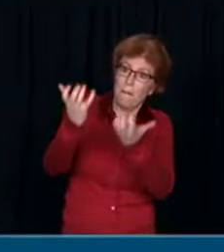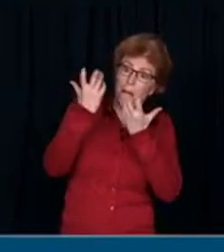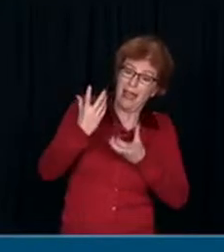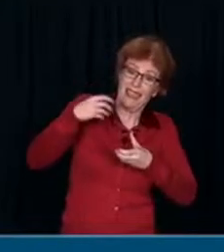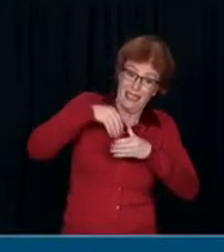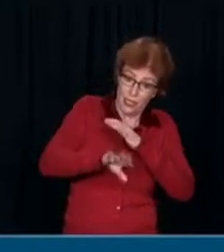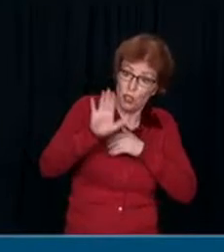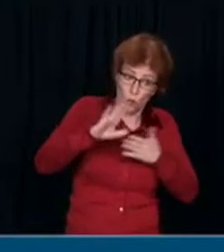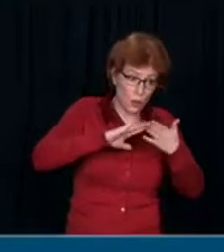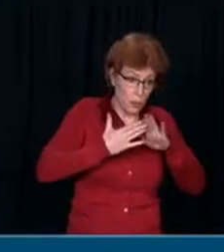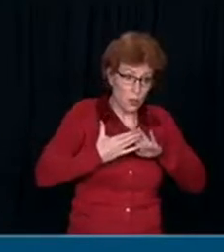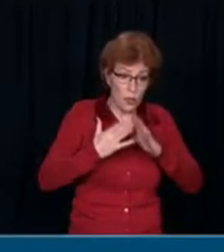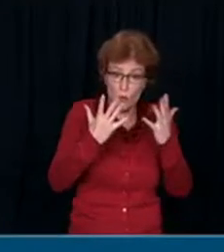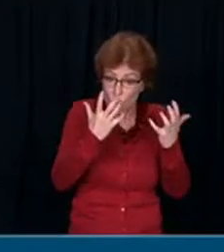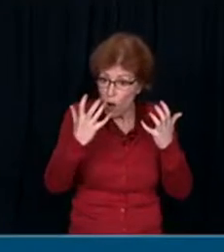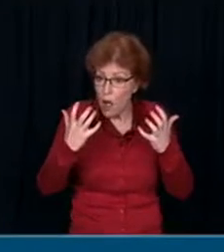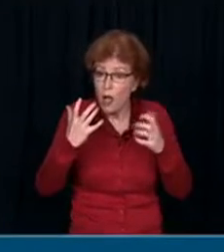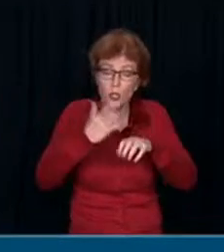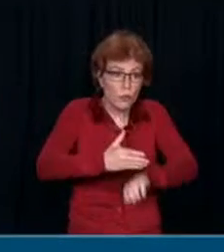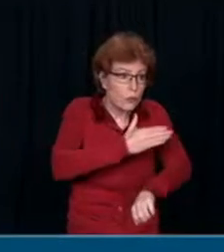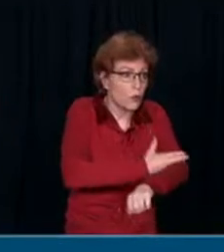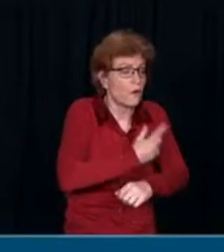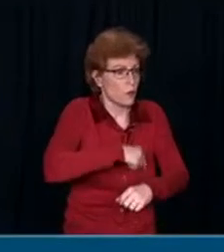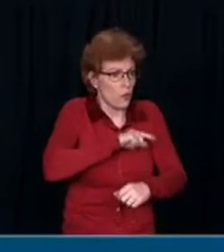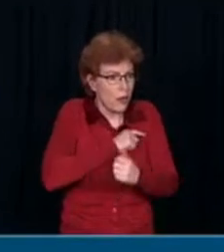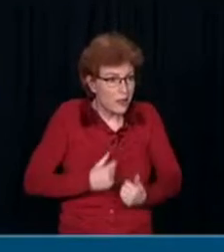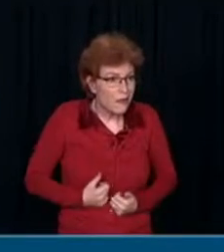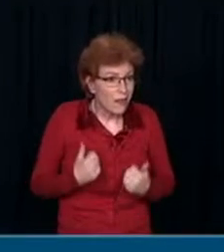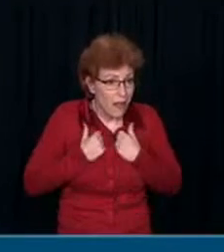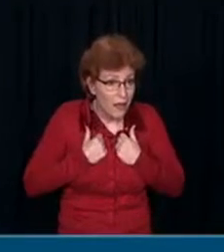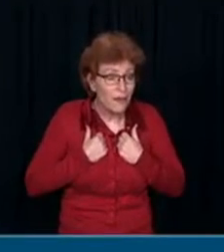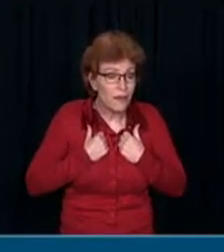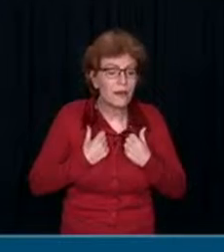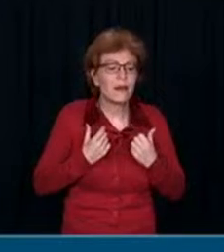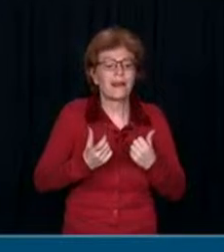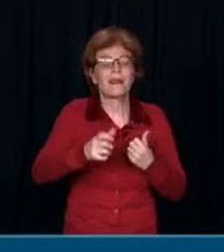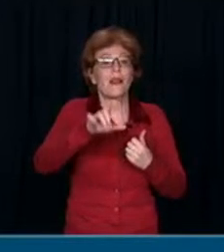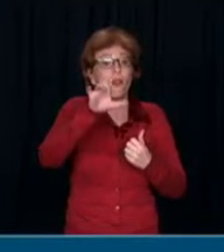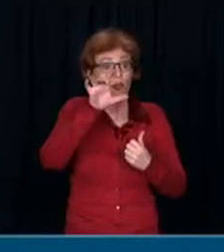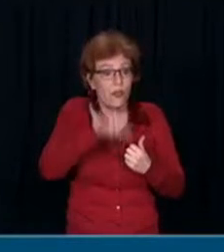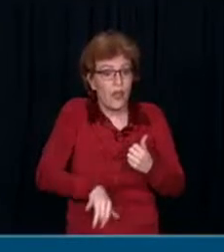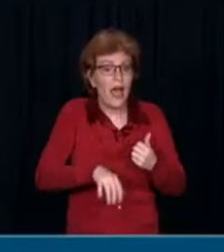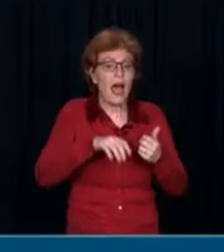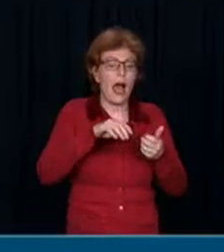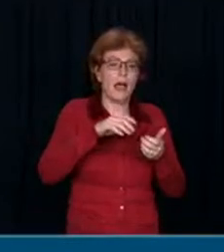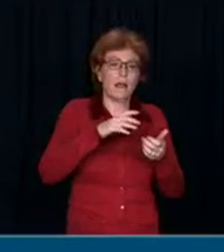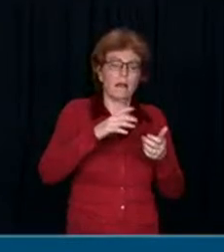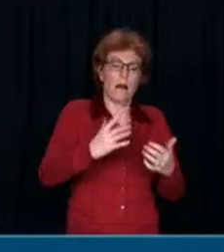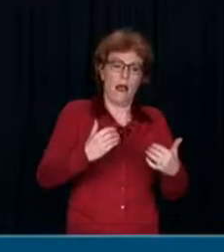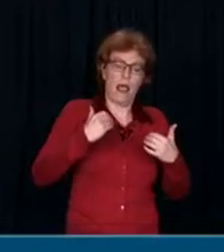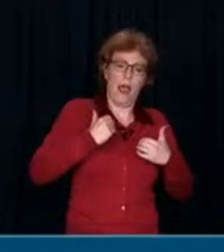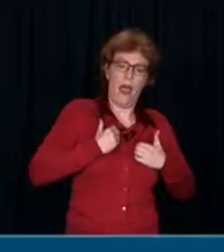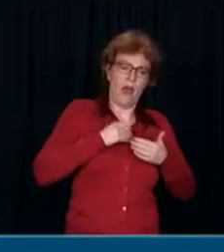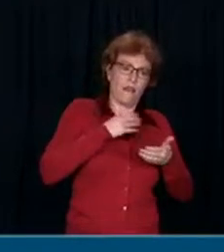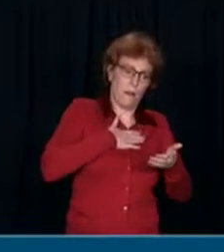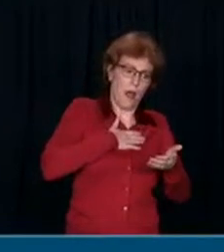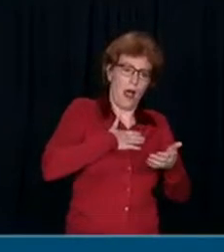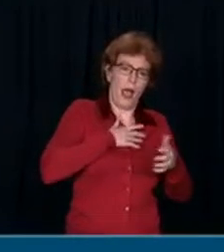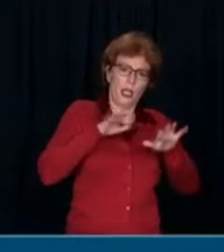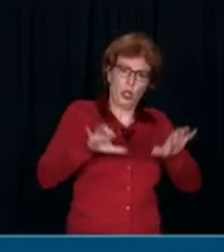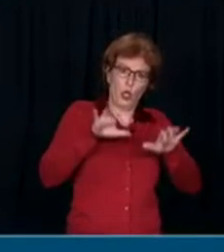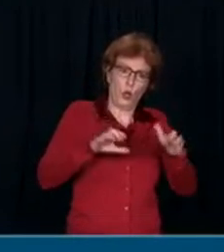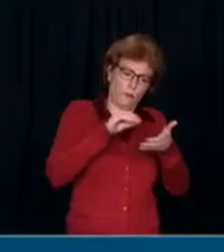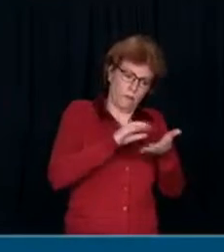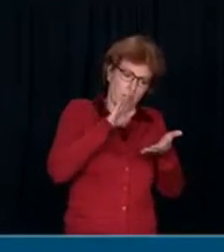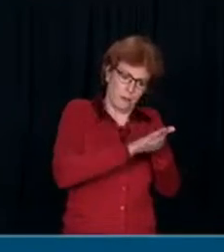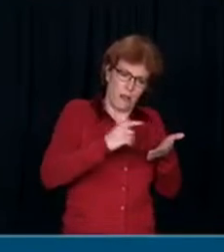your communities to help improve the quality of life? And that is the record that I have for the Navajo